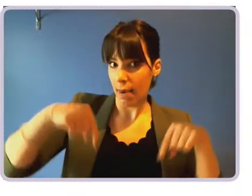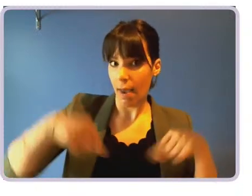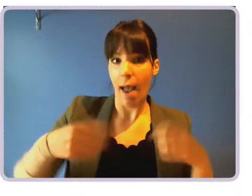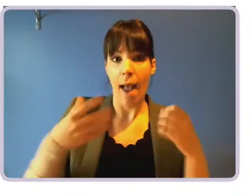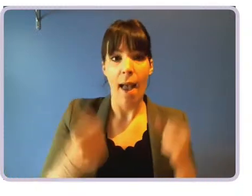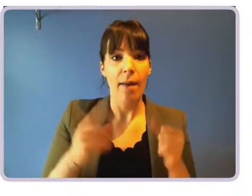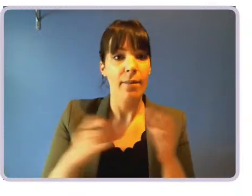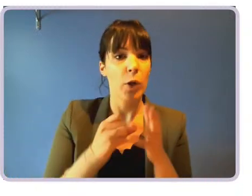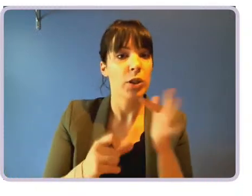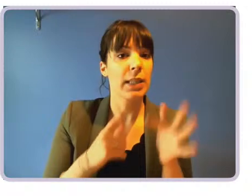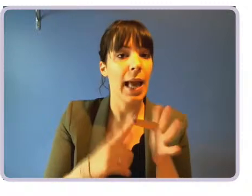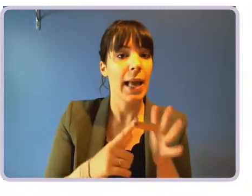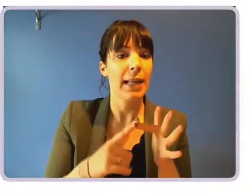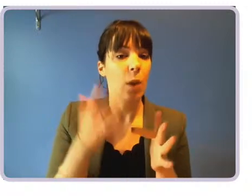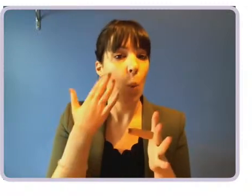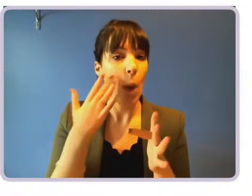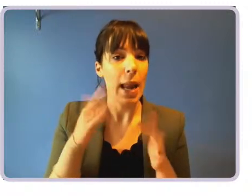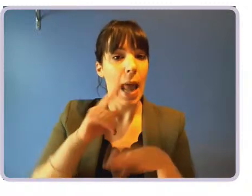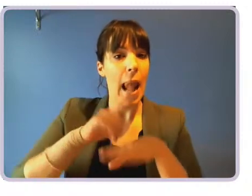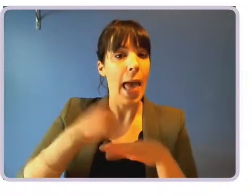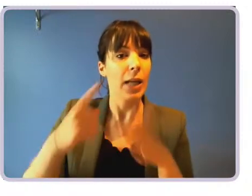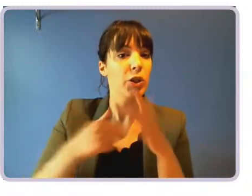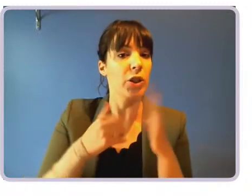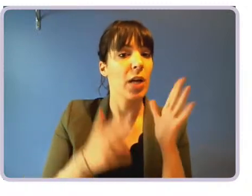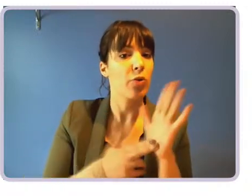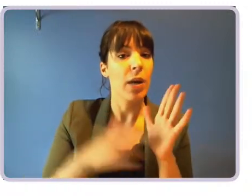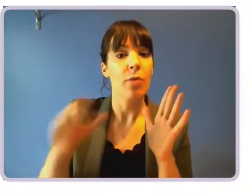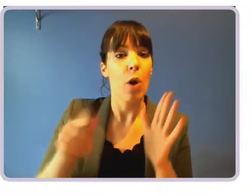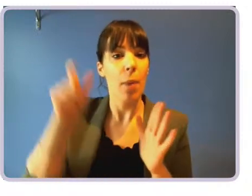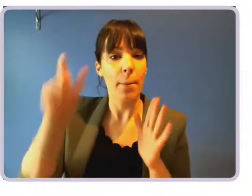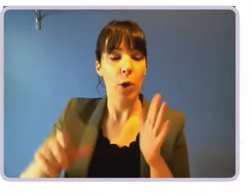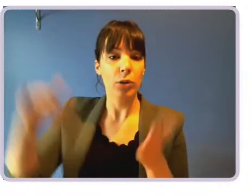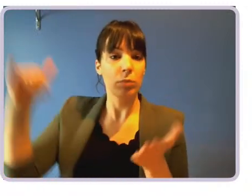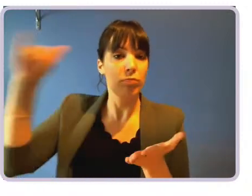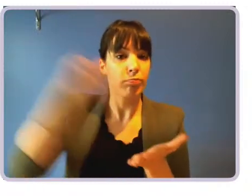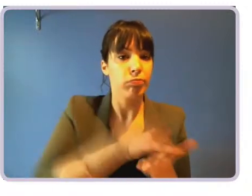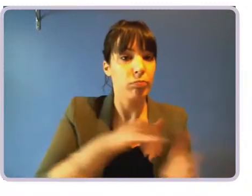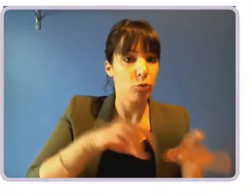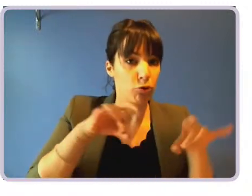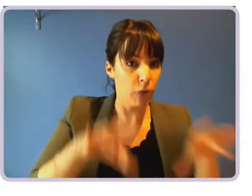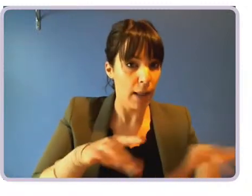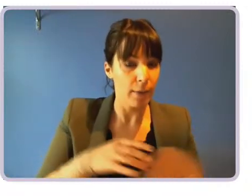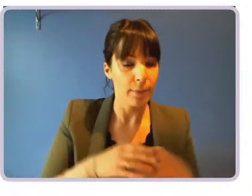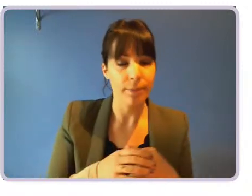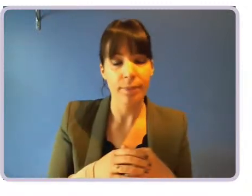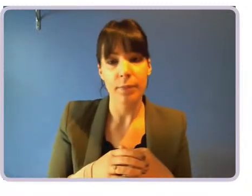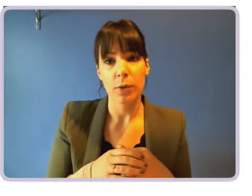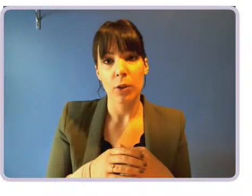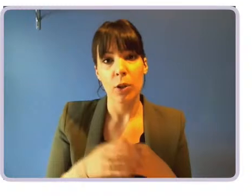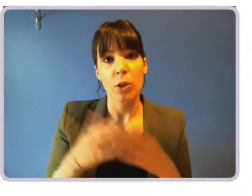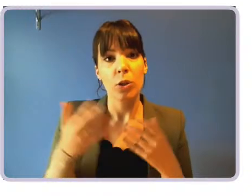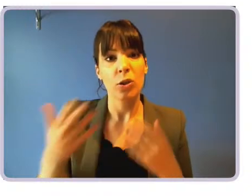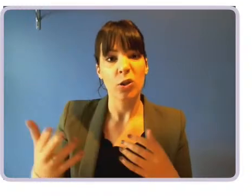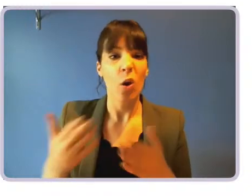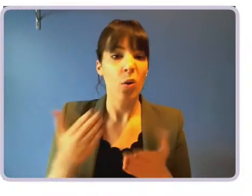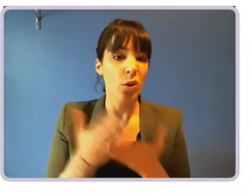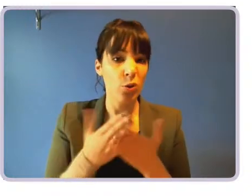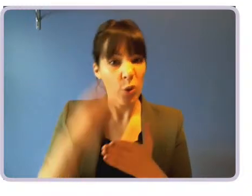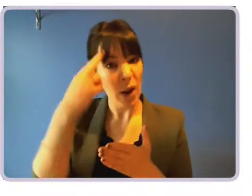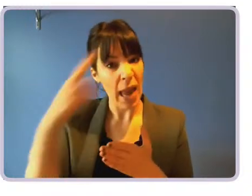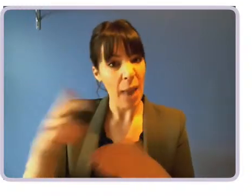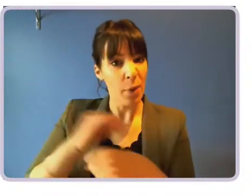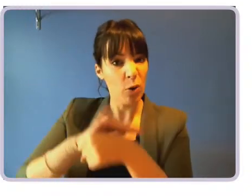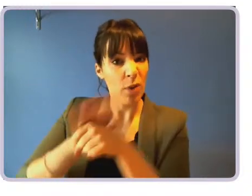January from a return traveller. So COVID, actual name of the virus is SARS-CoV-2, severe